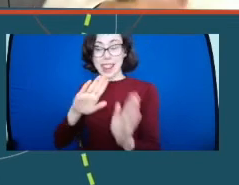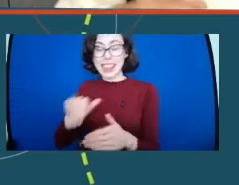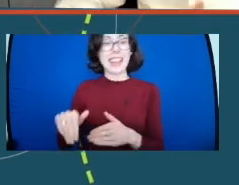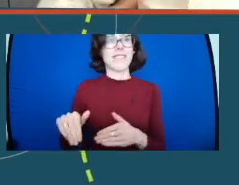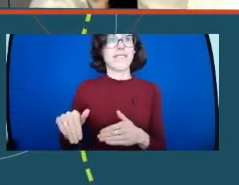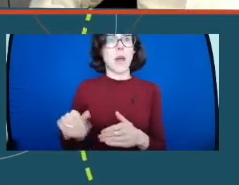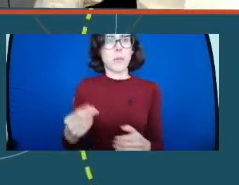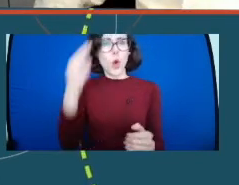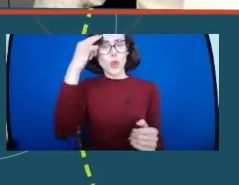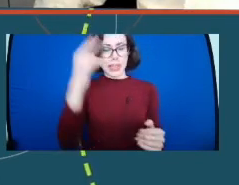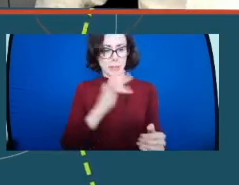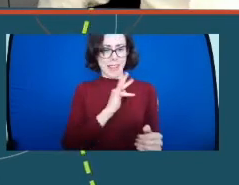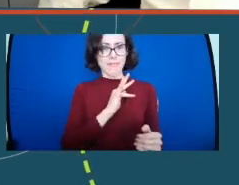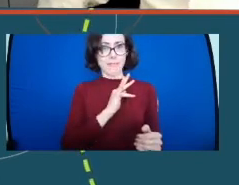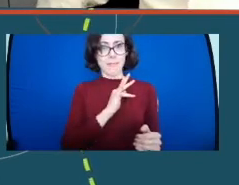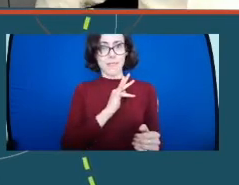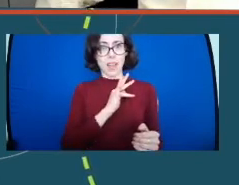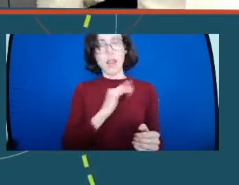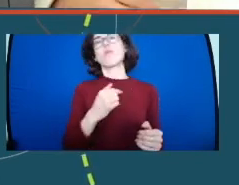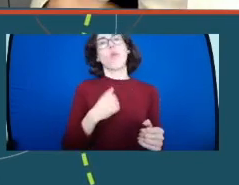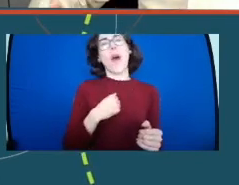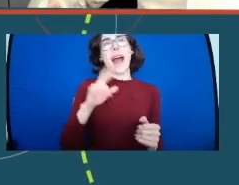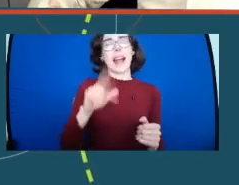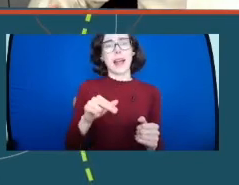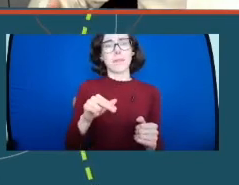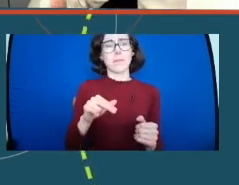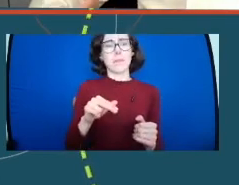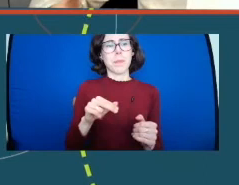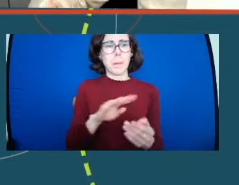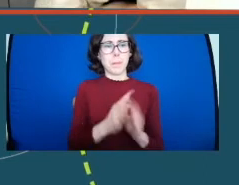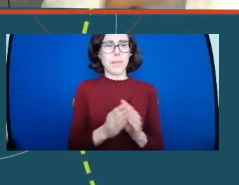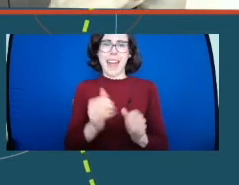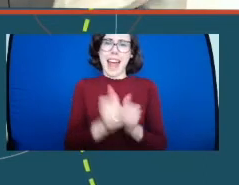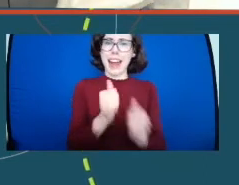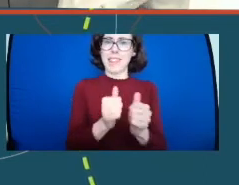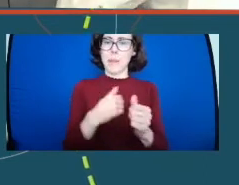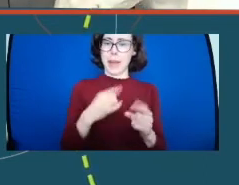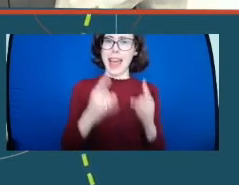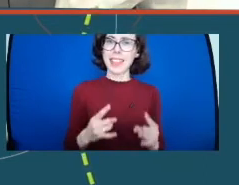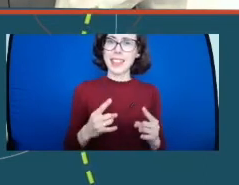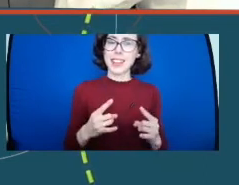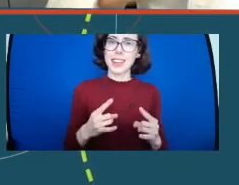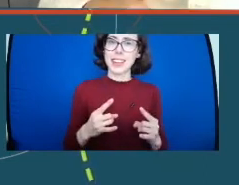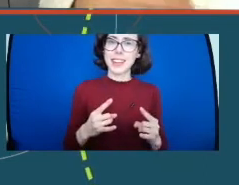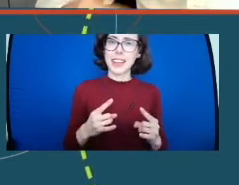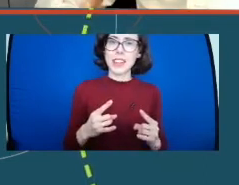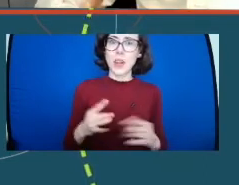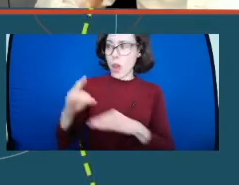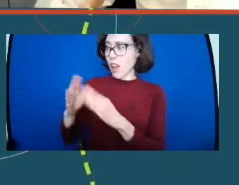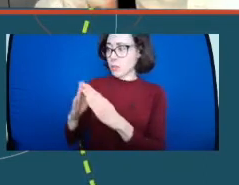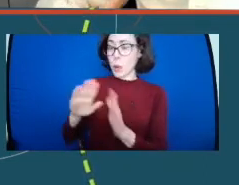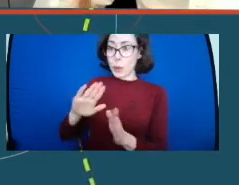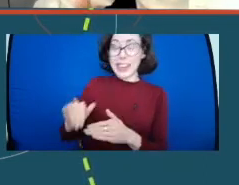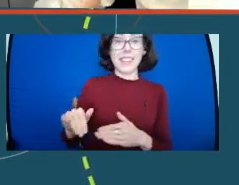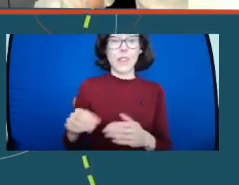of transforming themselves from patient to participant. When they leave that setting, that healthcare setting, it's incumbent upon